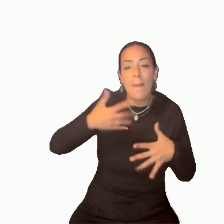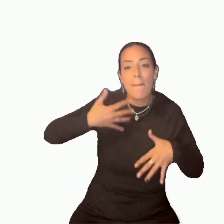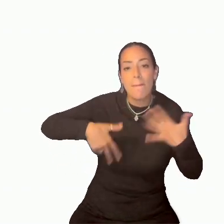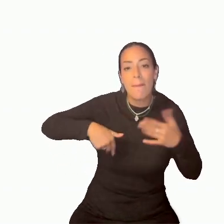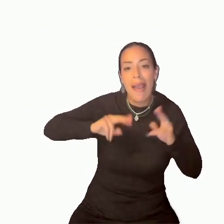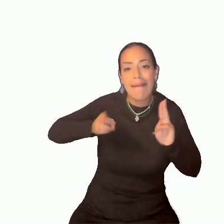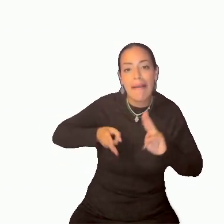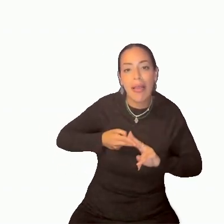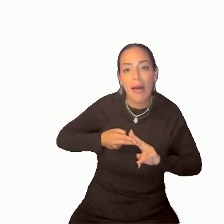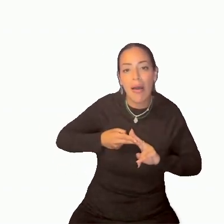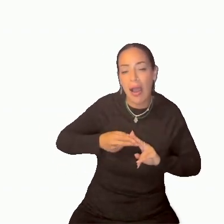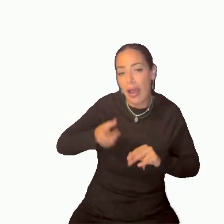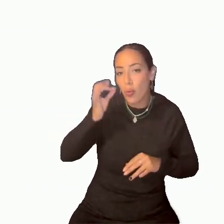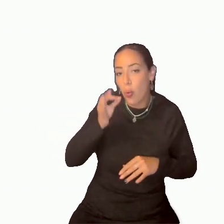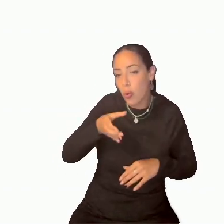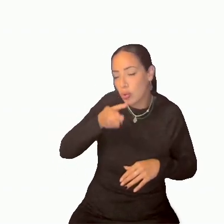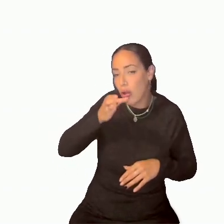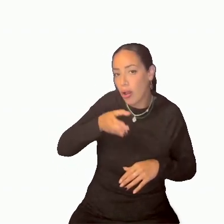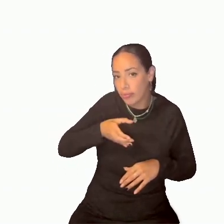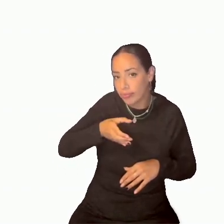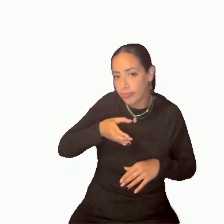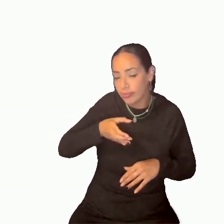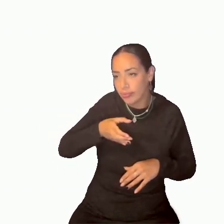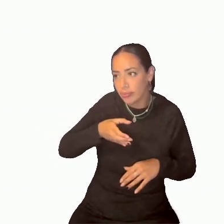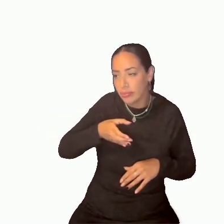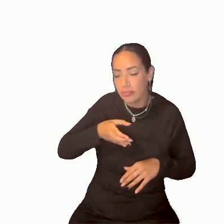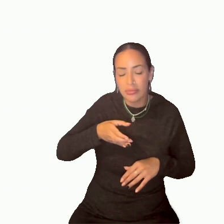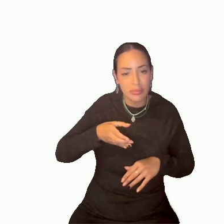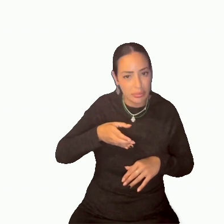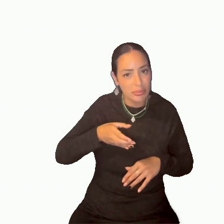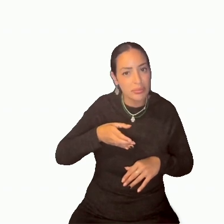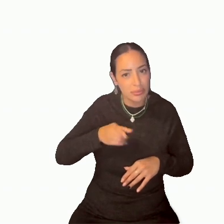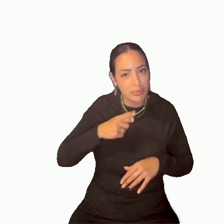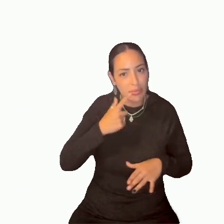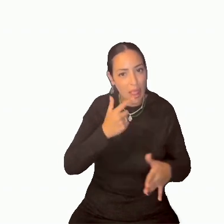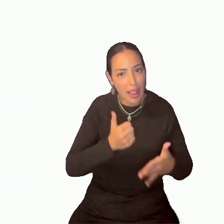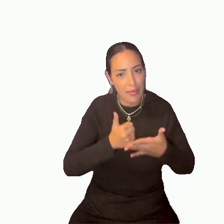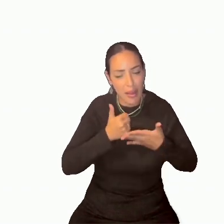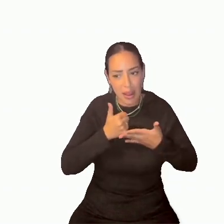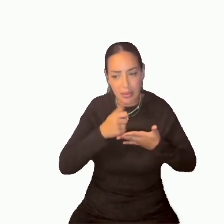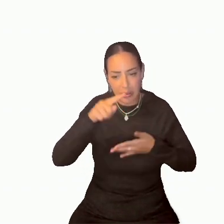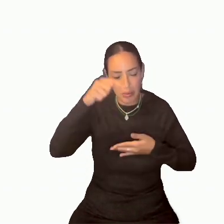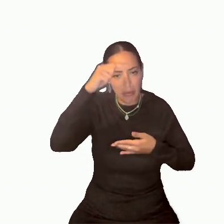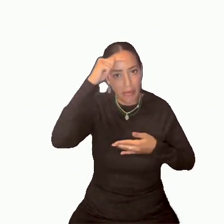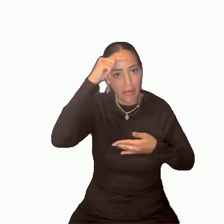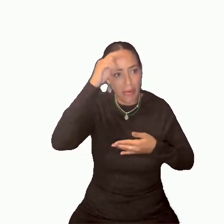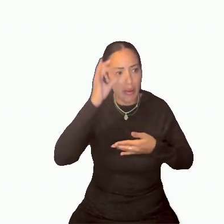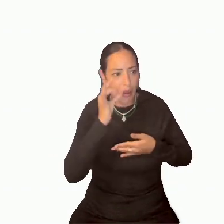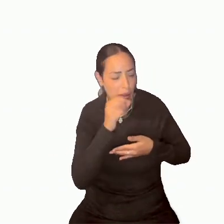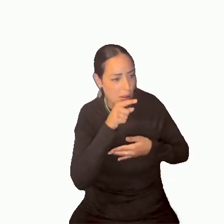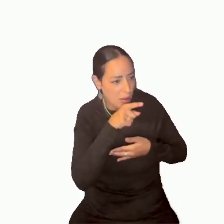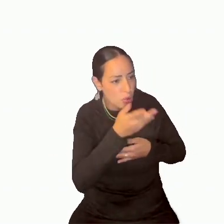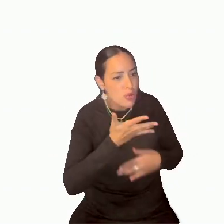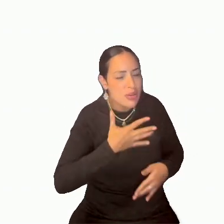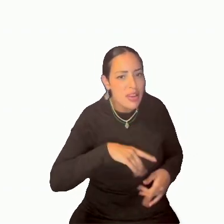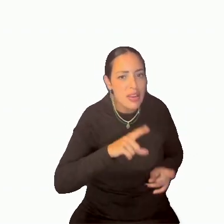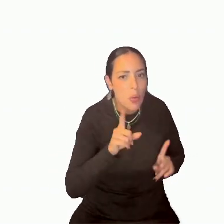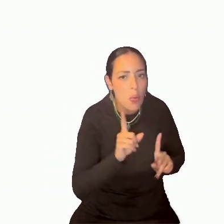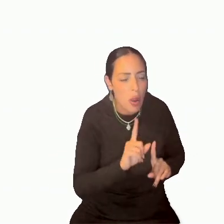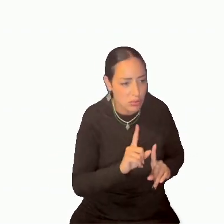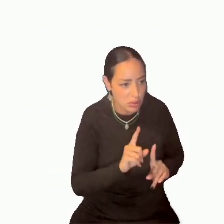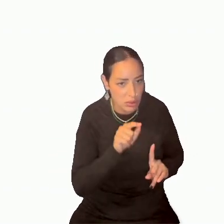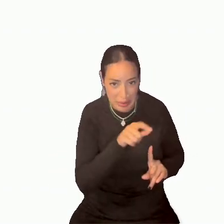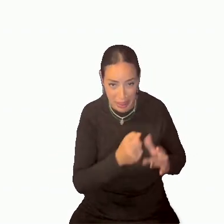water. This advice has stayed with me over the past 10 years of working with bereaved families. Seeking to understand what